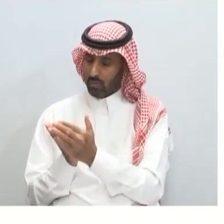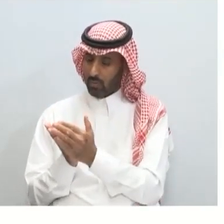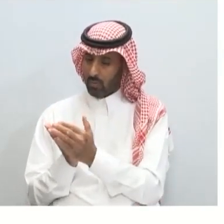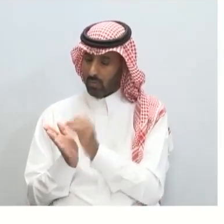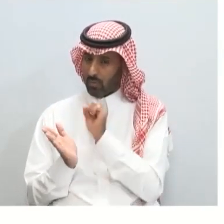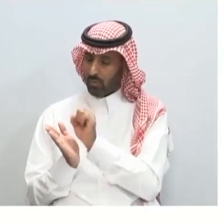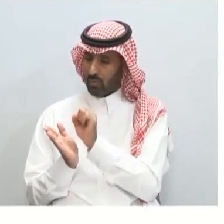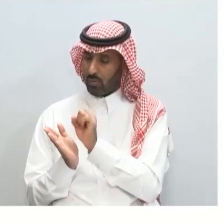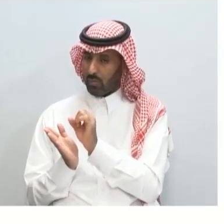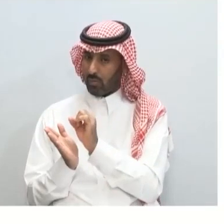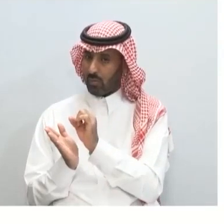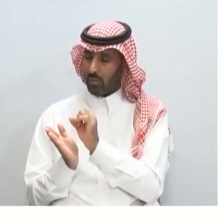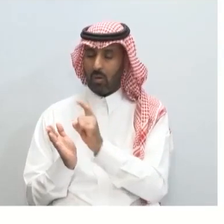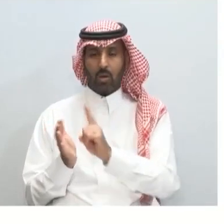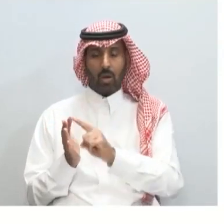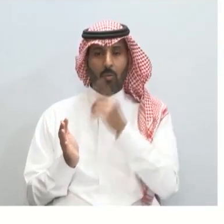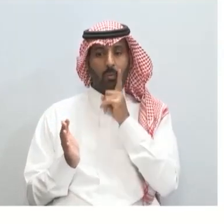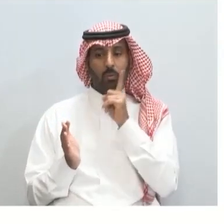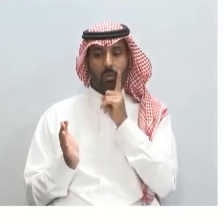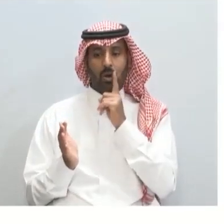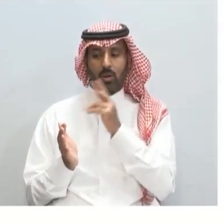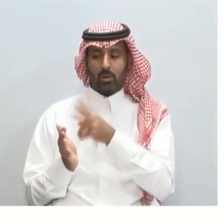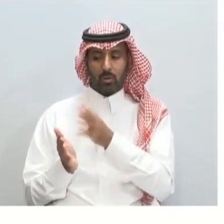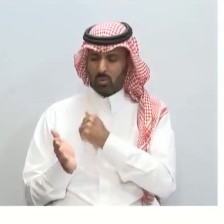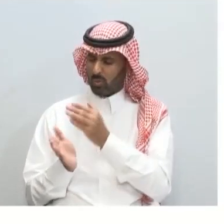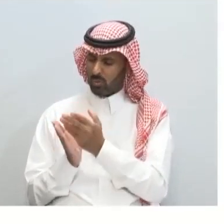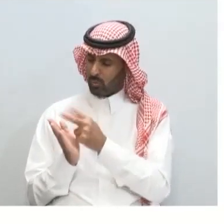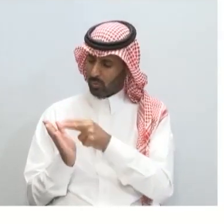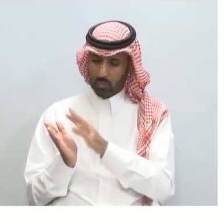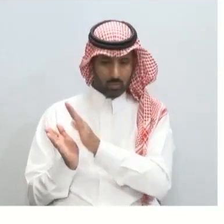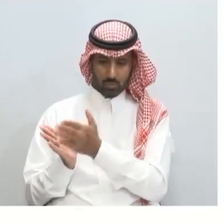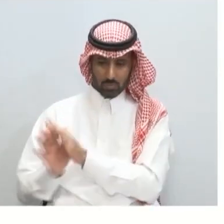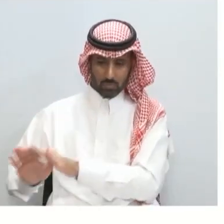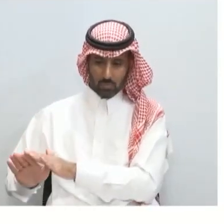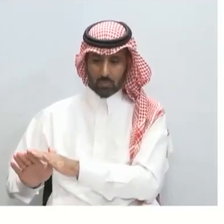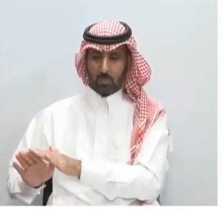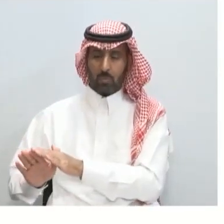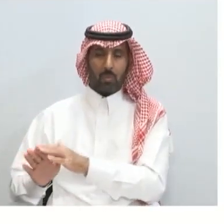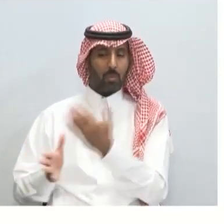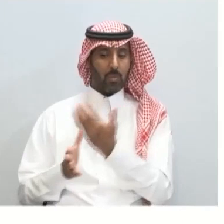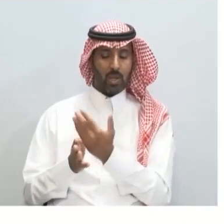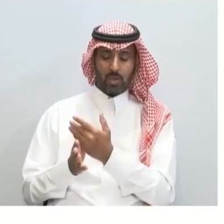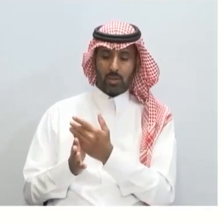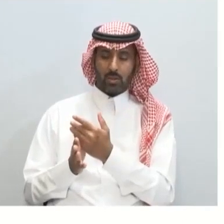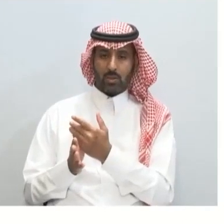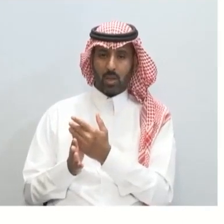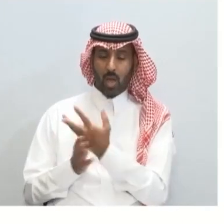journal or not especially that she is worried because uh her daughter is unhappy